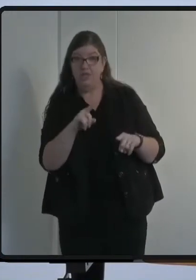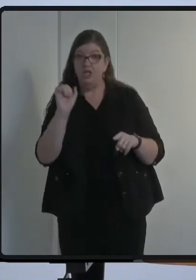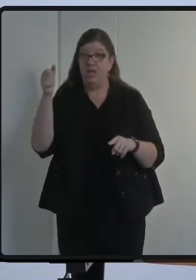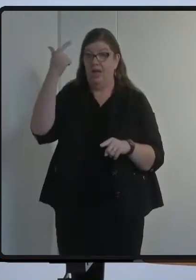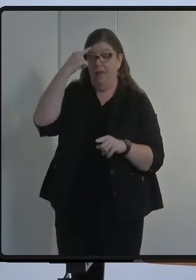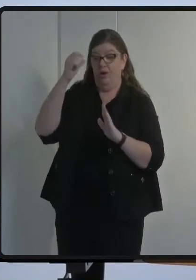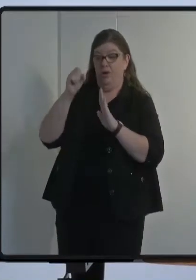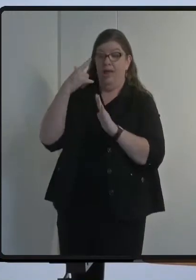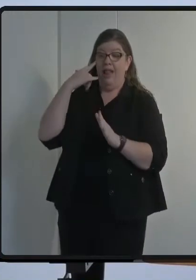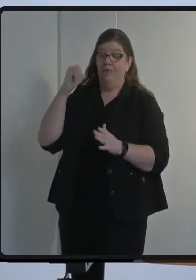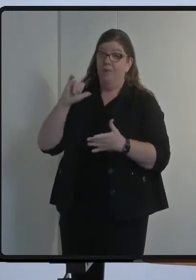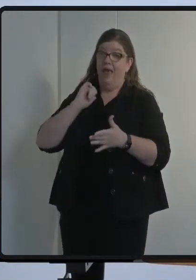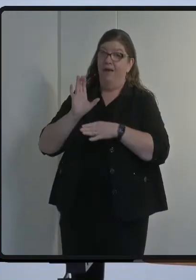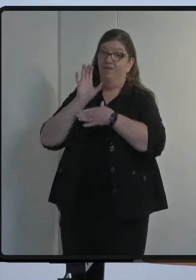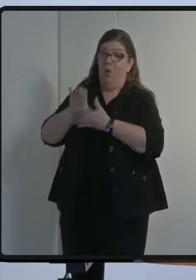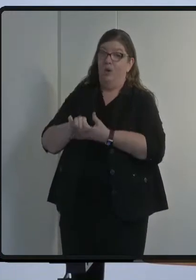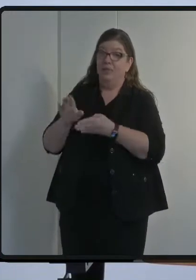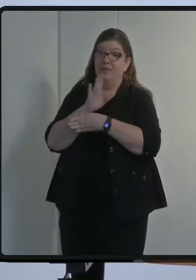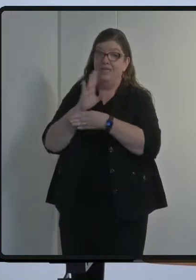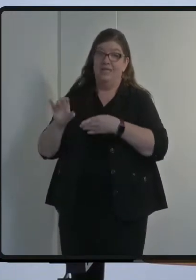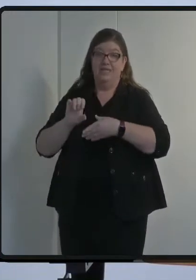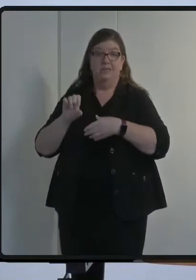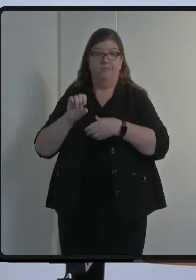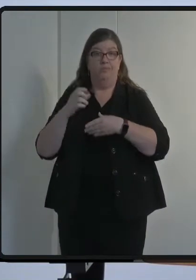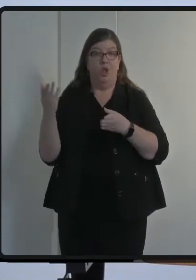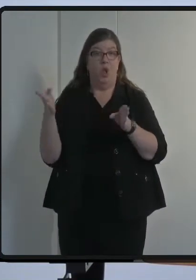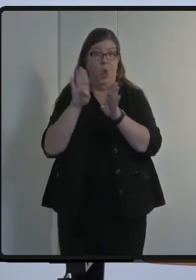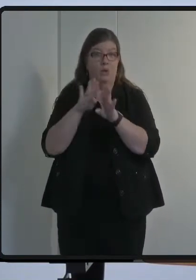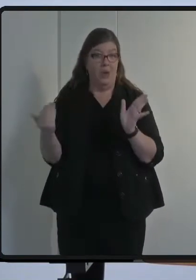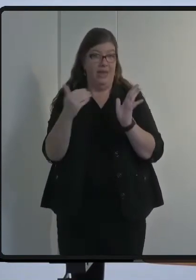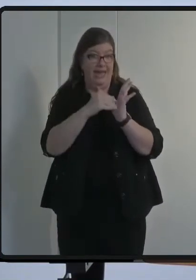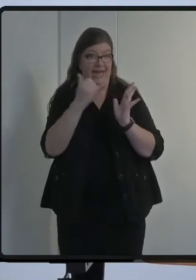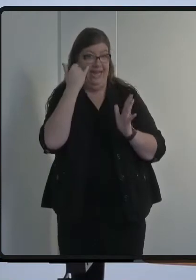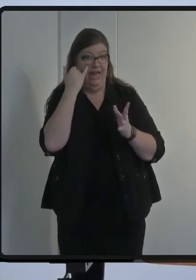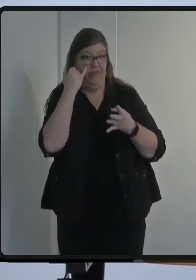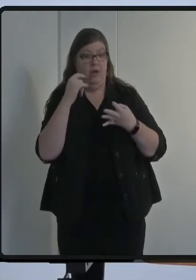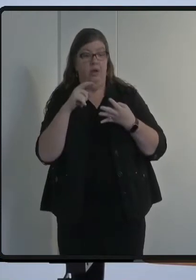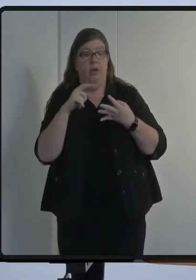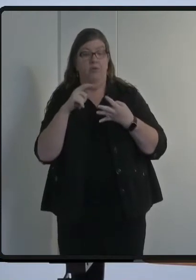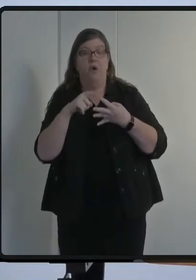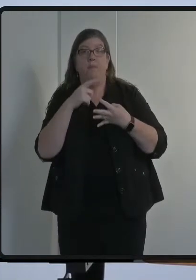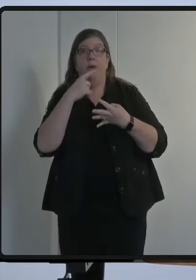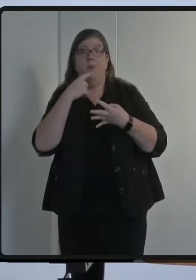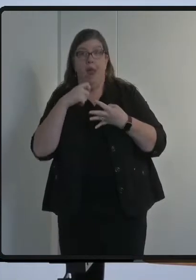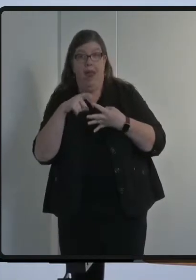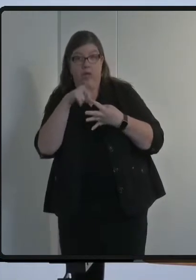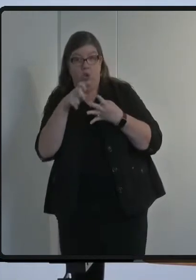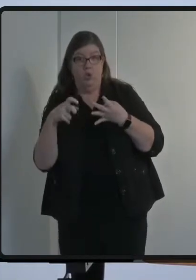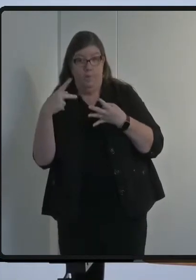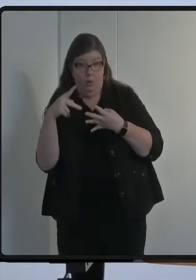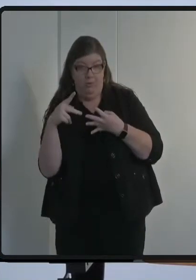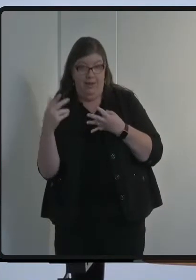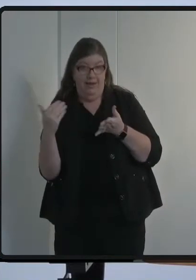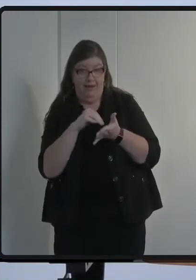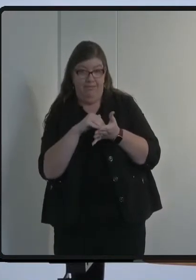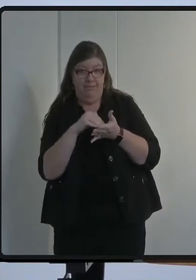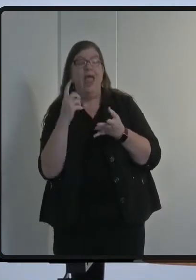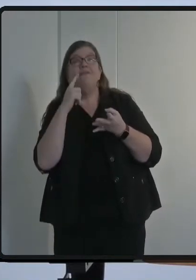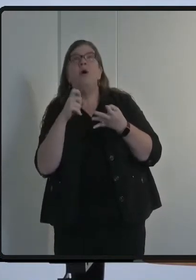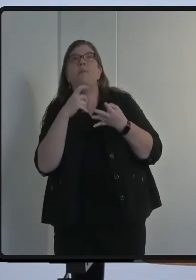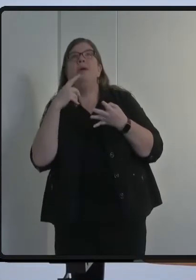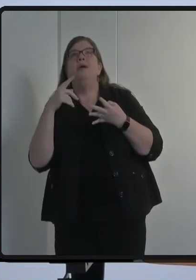businesses to close down again if we go backwards to the purple tier. Right now, we have an opportunity to learn from the mistakes others have